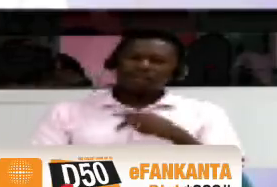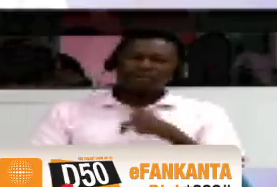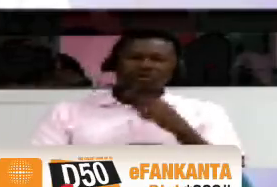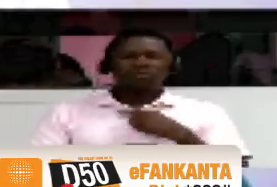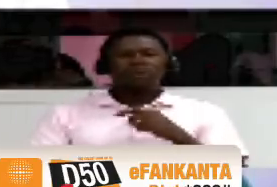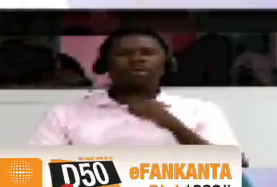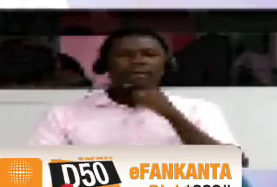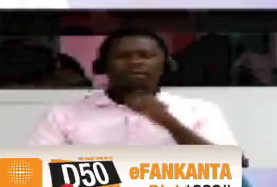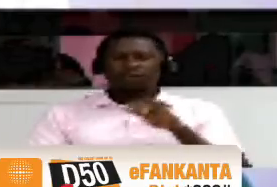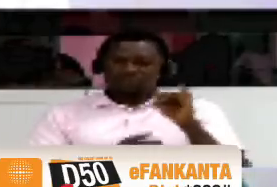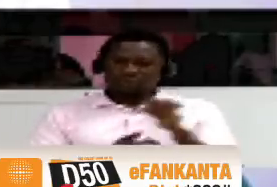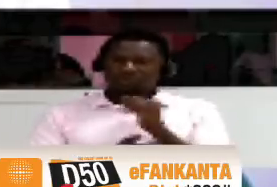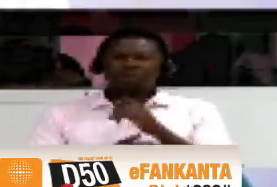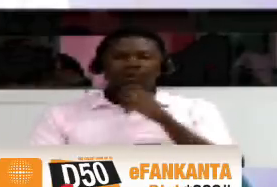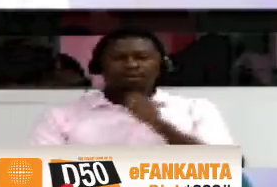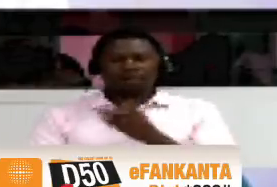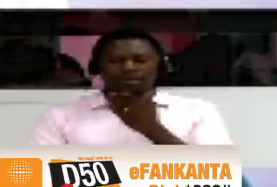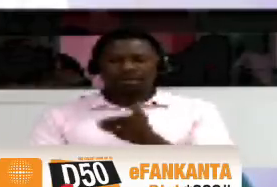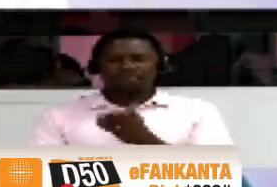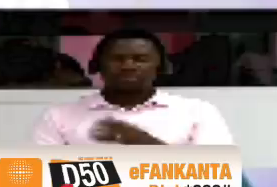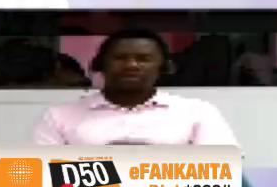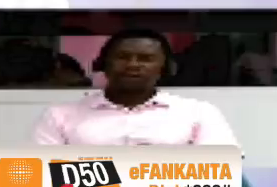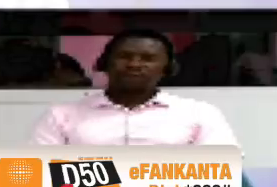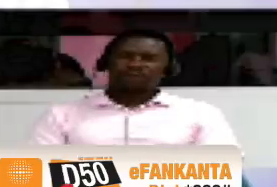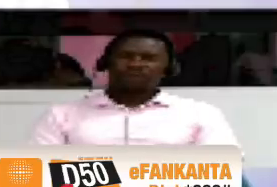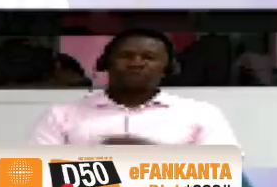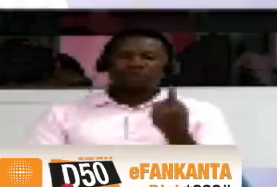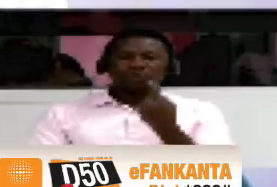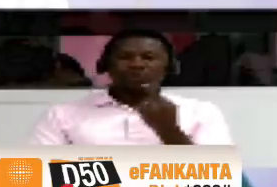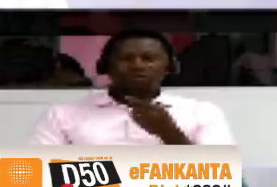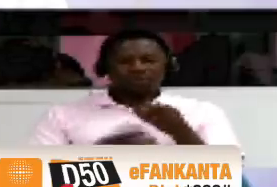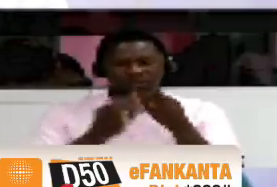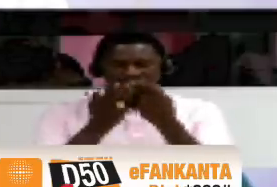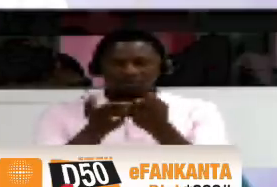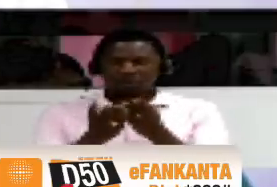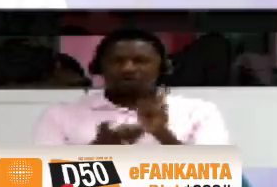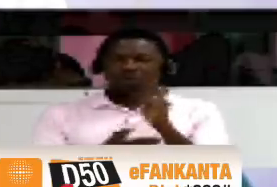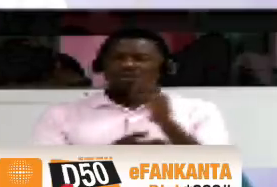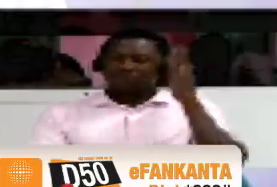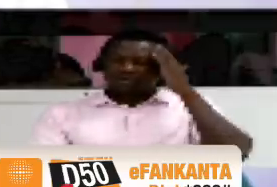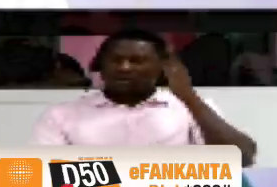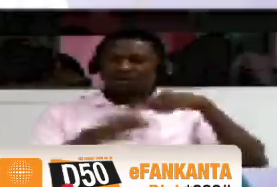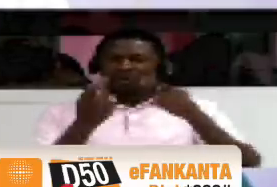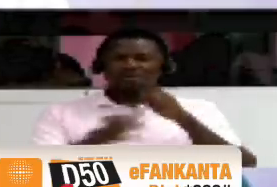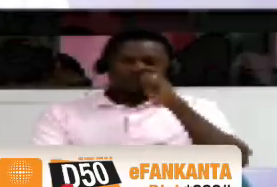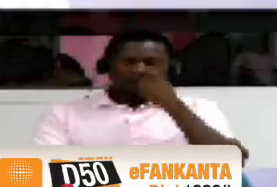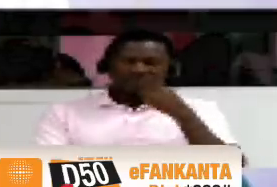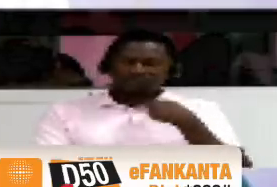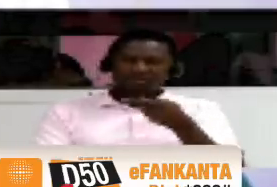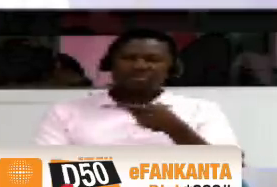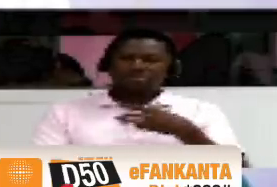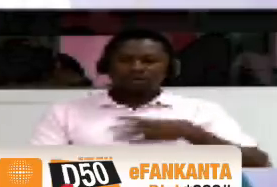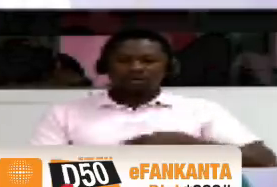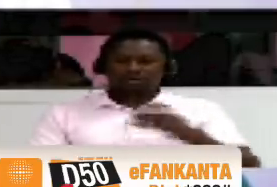was a Muslim, and he is only going to tell us what he knew about the death of his